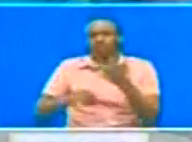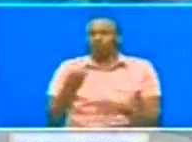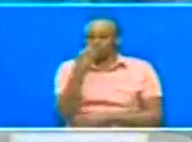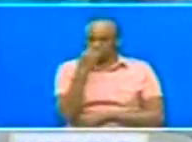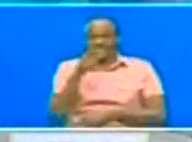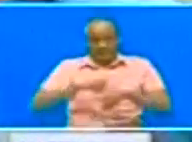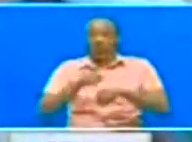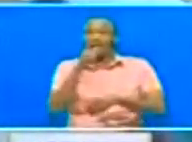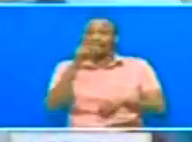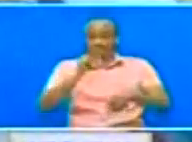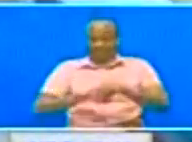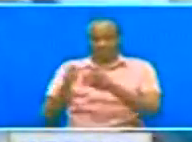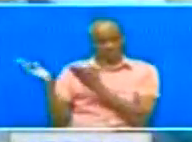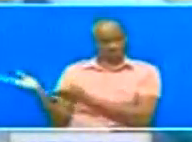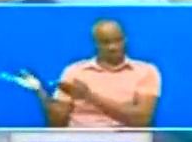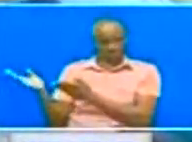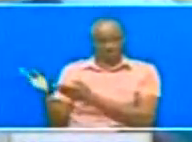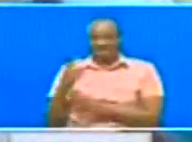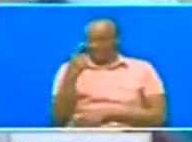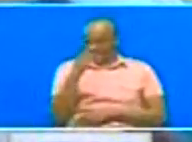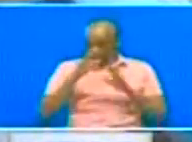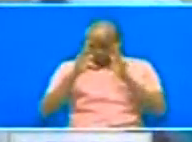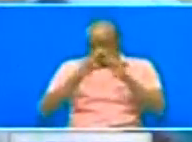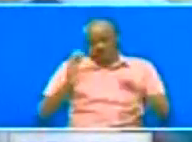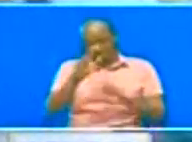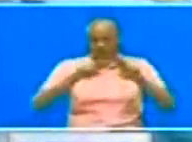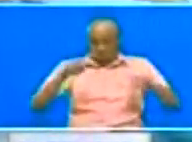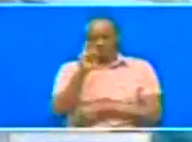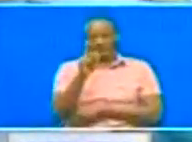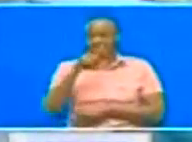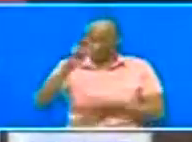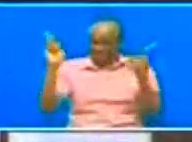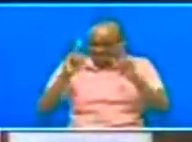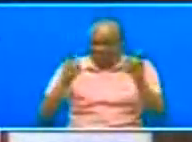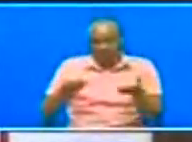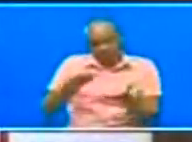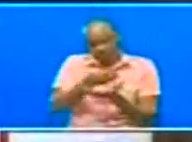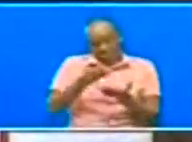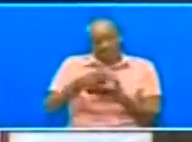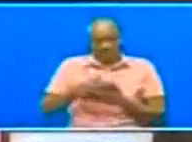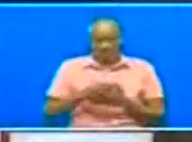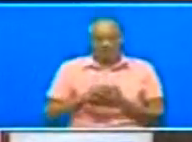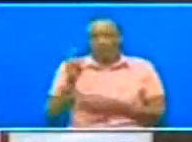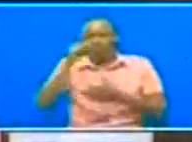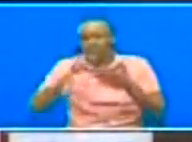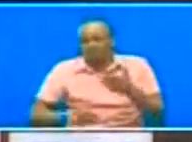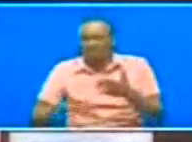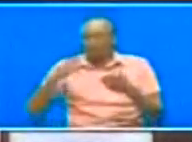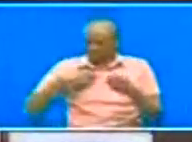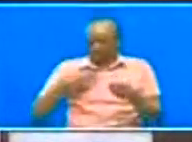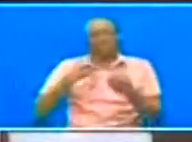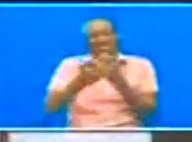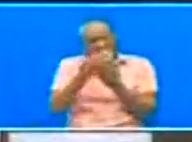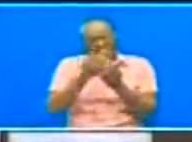It's lunchtime at Ruth Mwenja's single room house. She's getting ready to feed Nevi. His feeding utensils must be handled